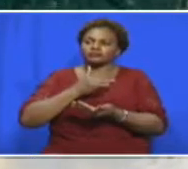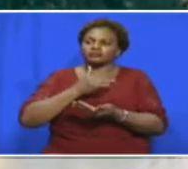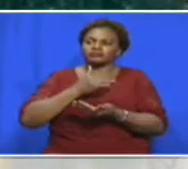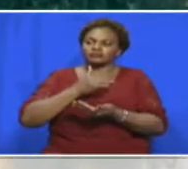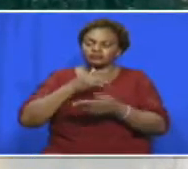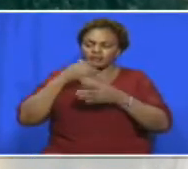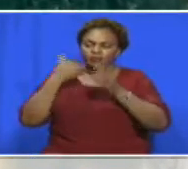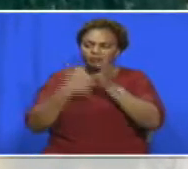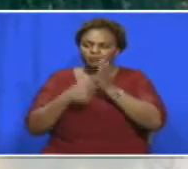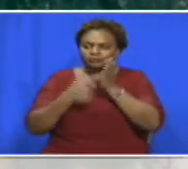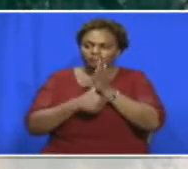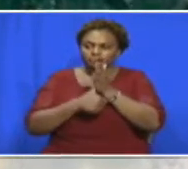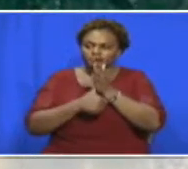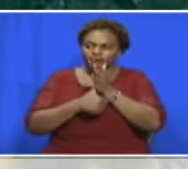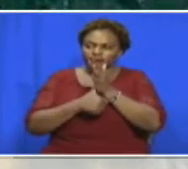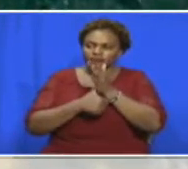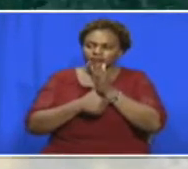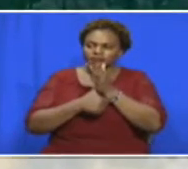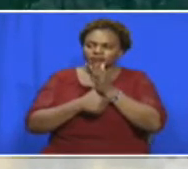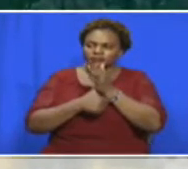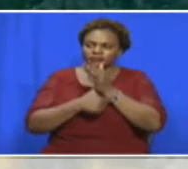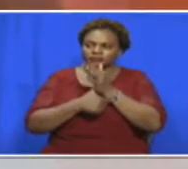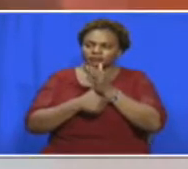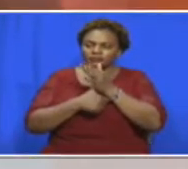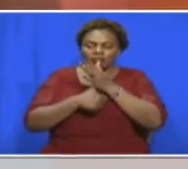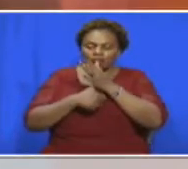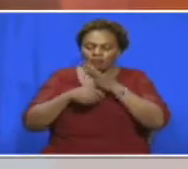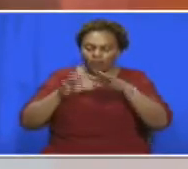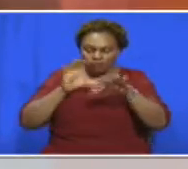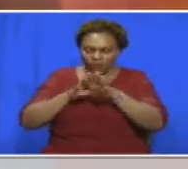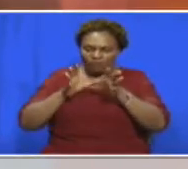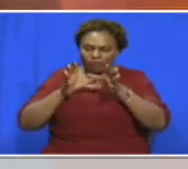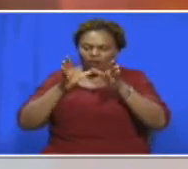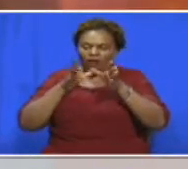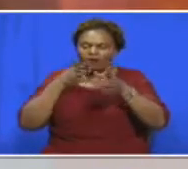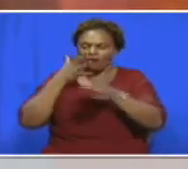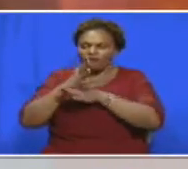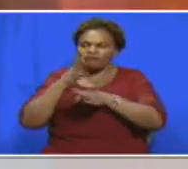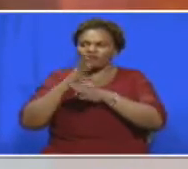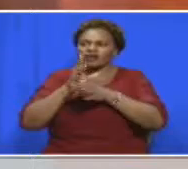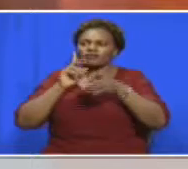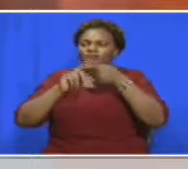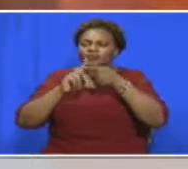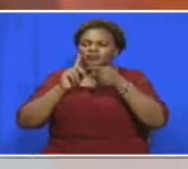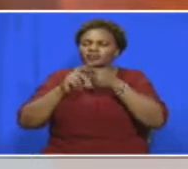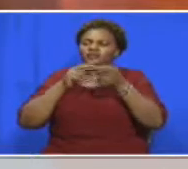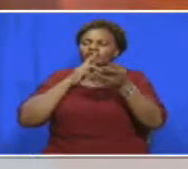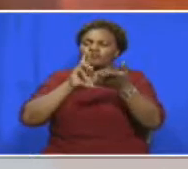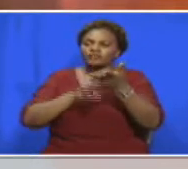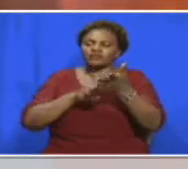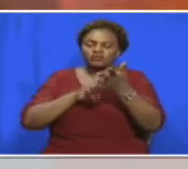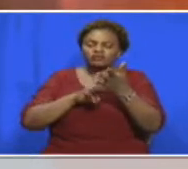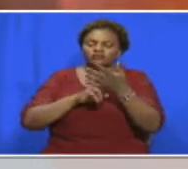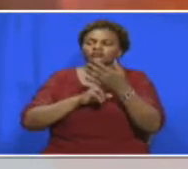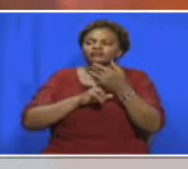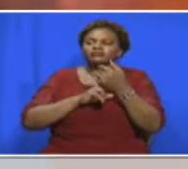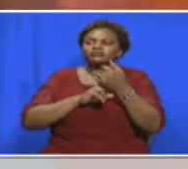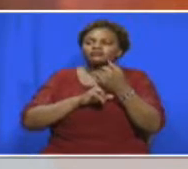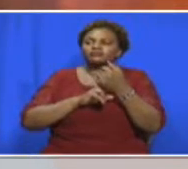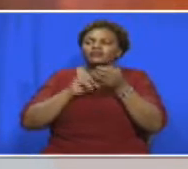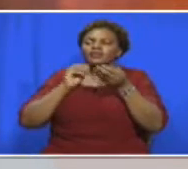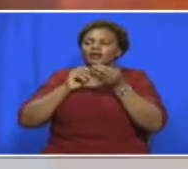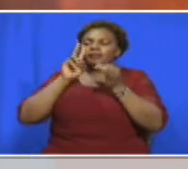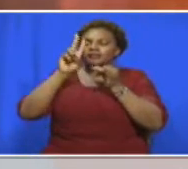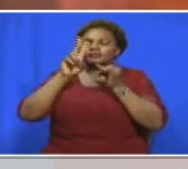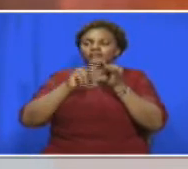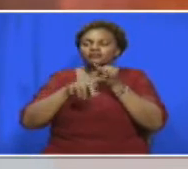The problem, it has a problem we call getting false positive results. That is number one. Number